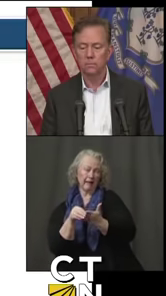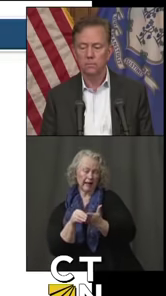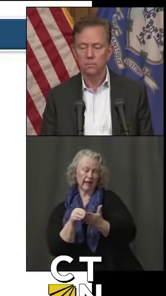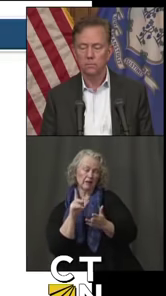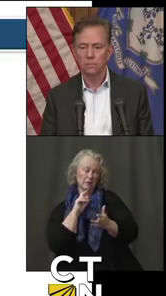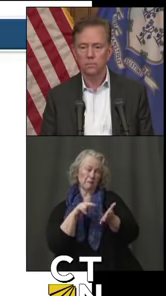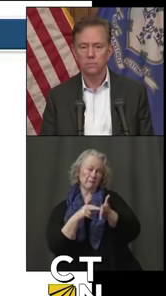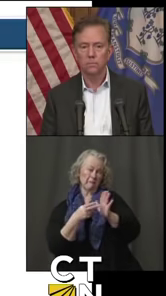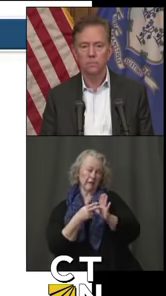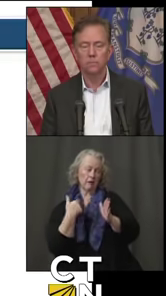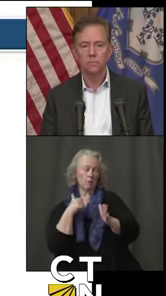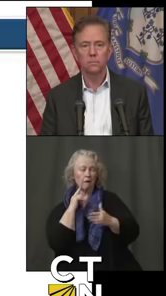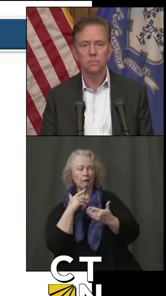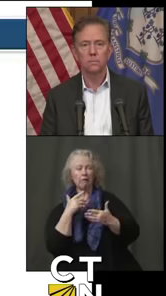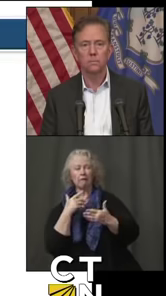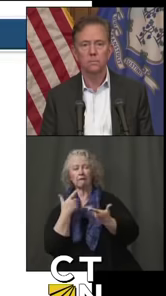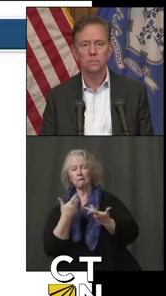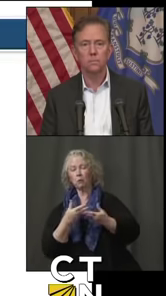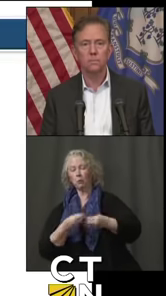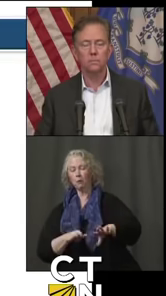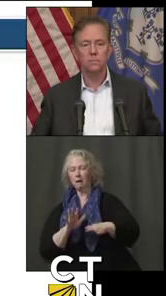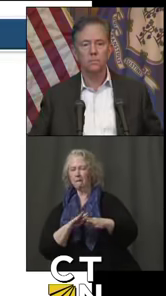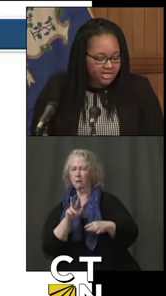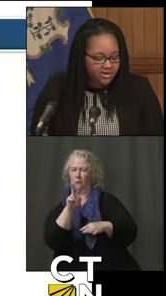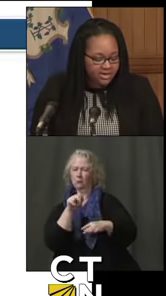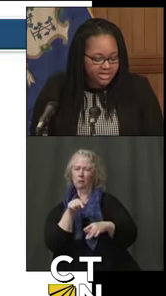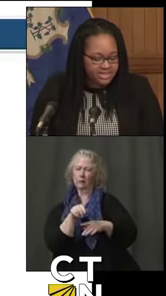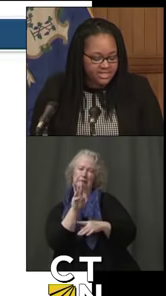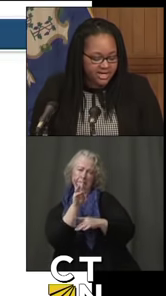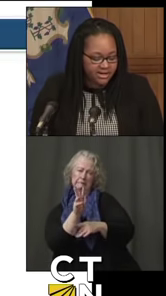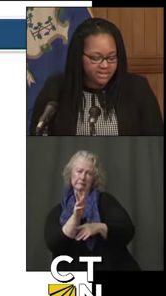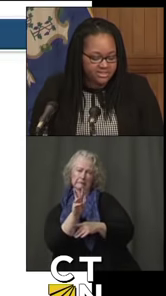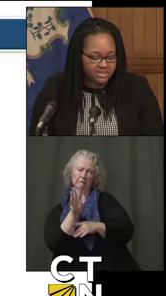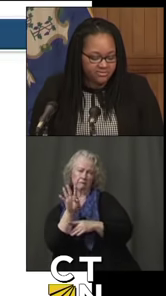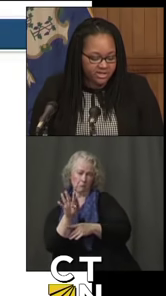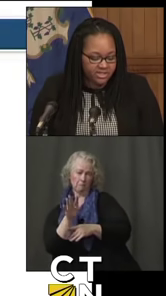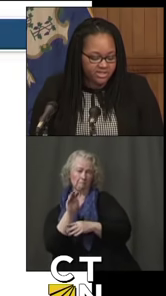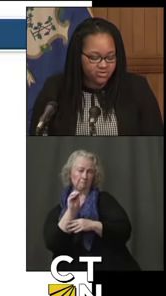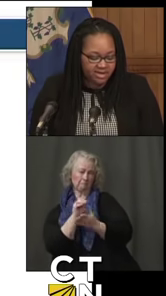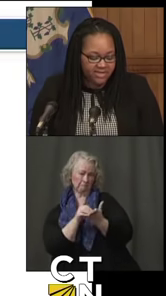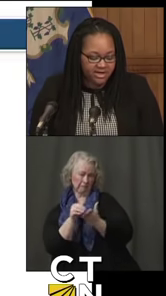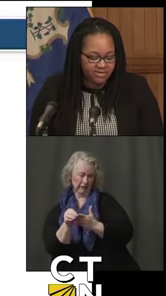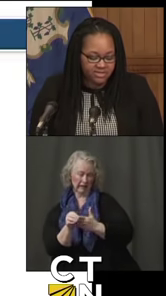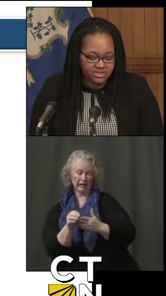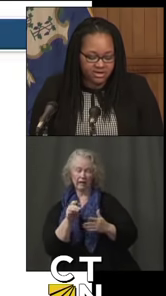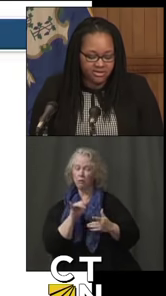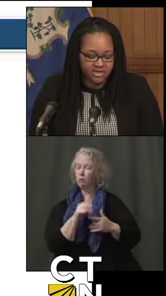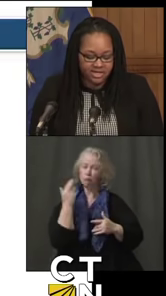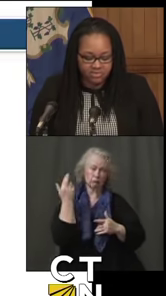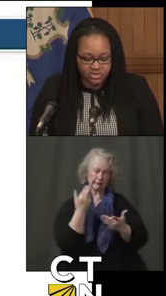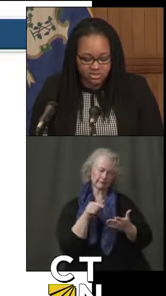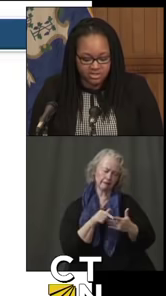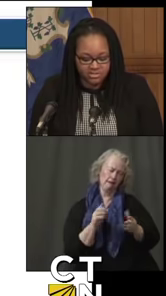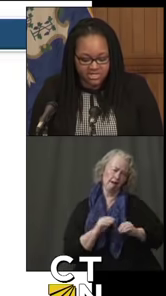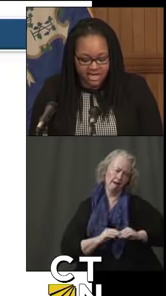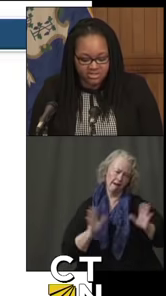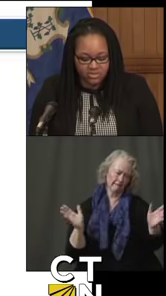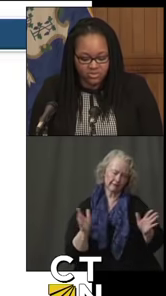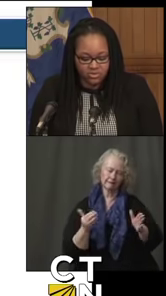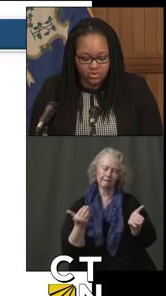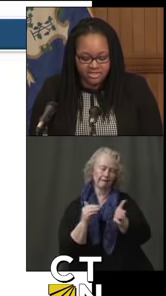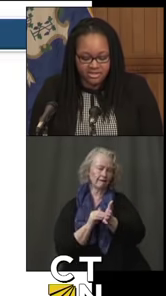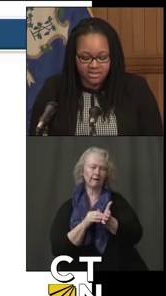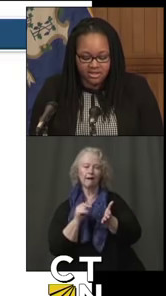about $2.164 billion. And the areas that significantly drive that obviously are, again, personal income